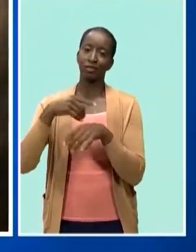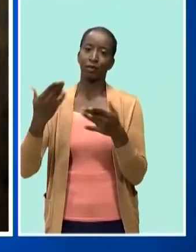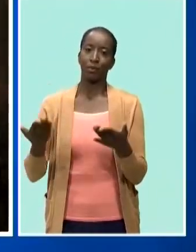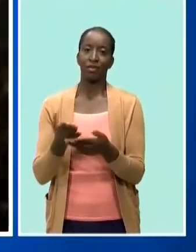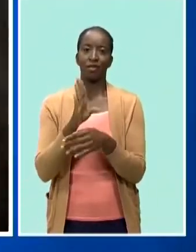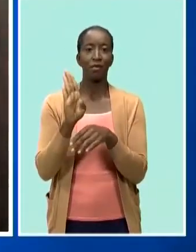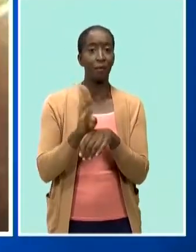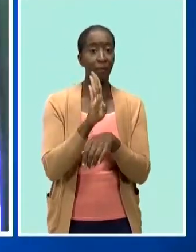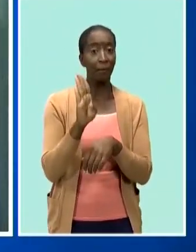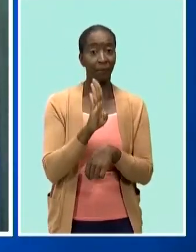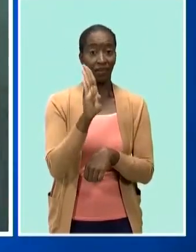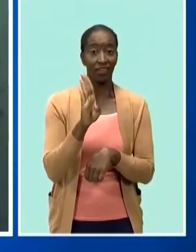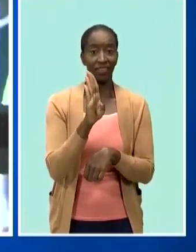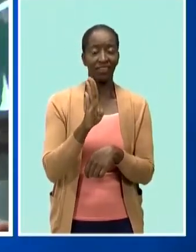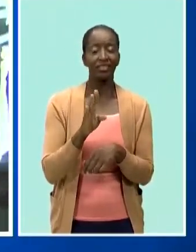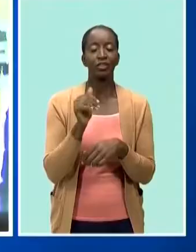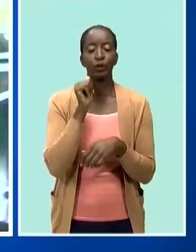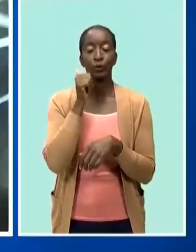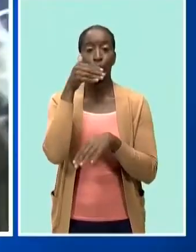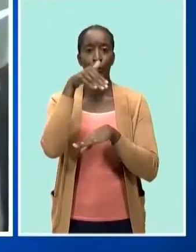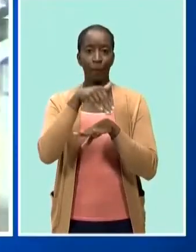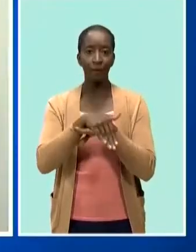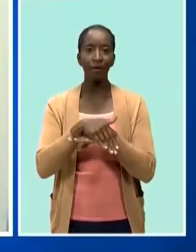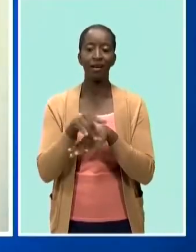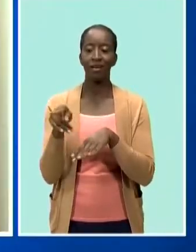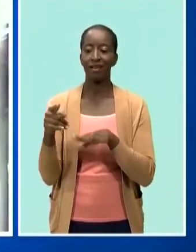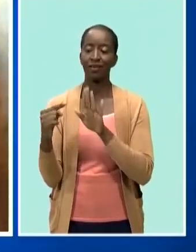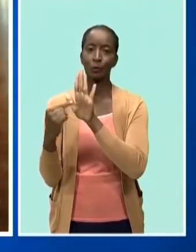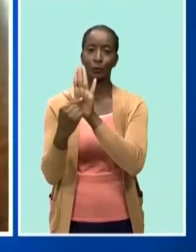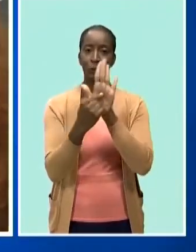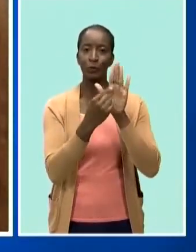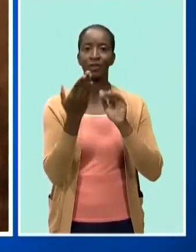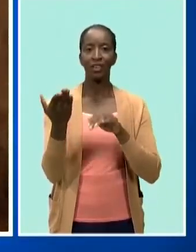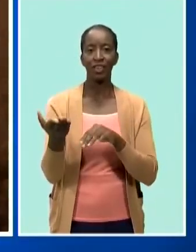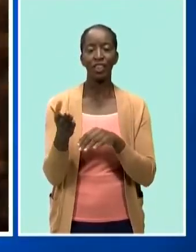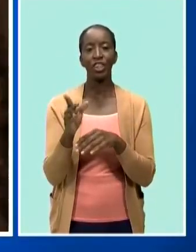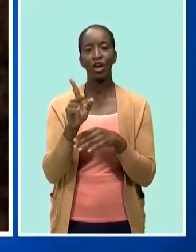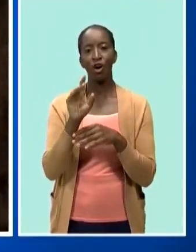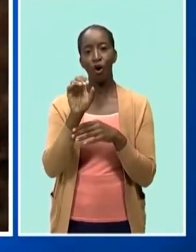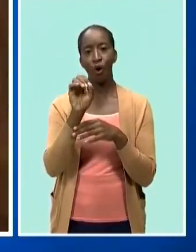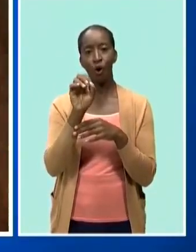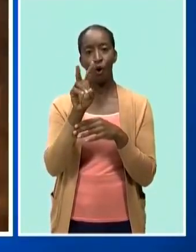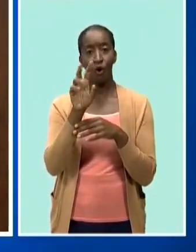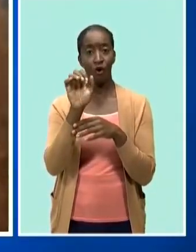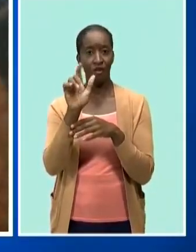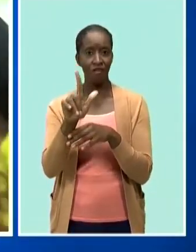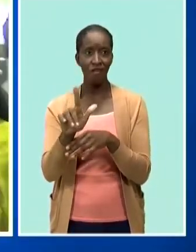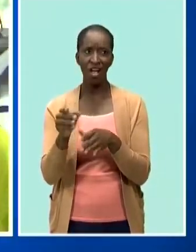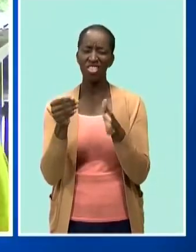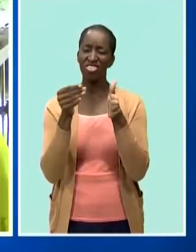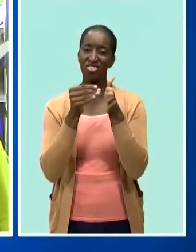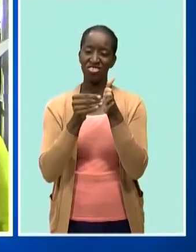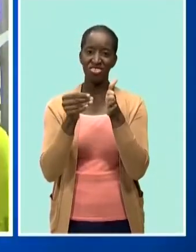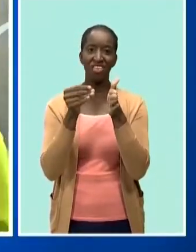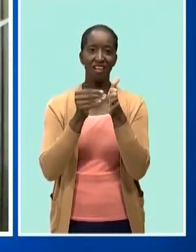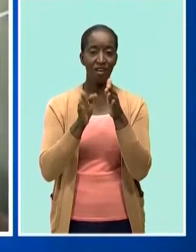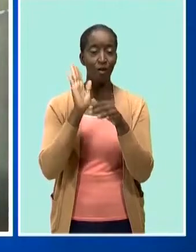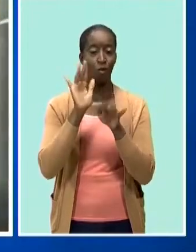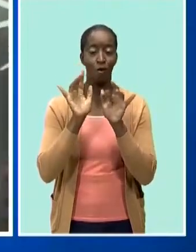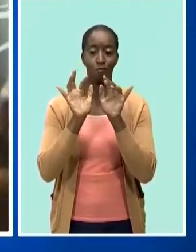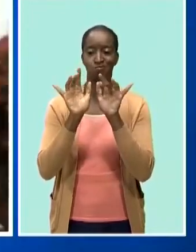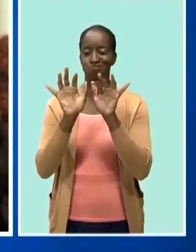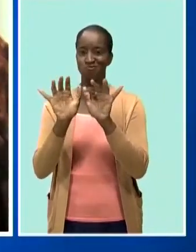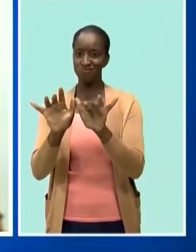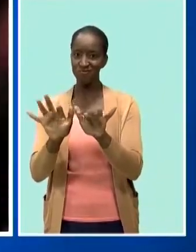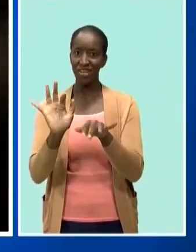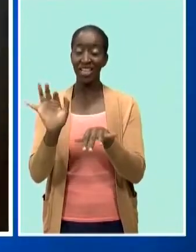for tomorrow night's Long Walk to Freedom concert at the Kensington Oval, and thousands are expected to attend the show, which is the